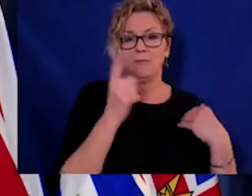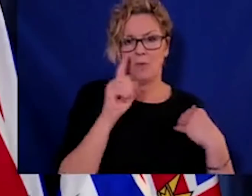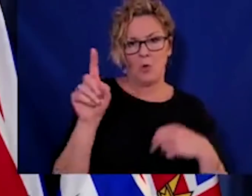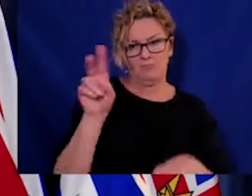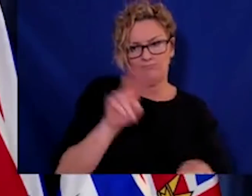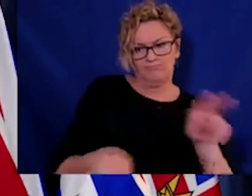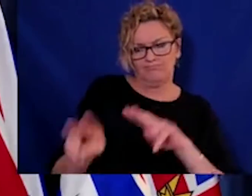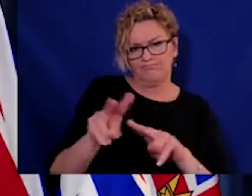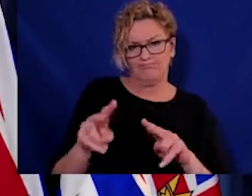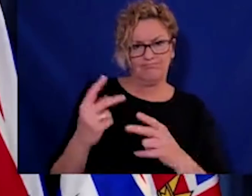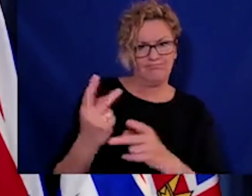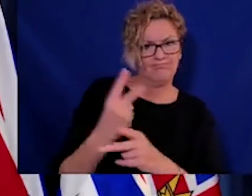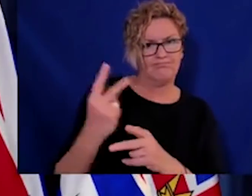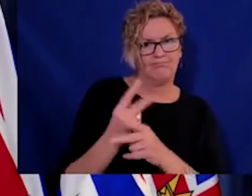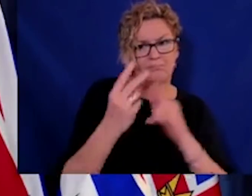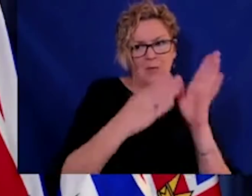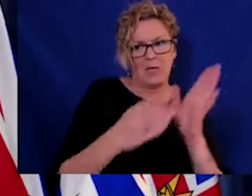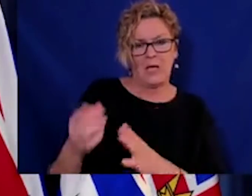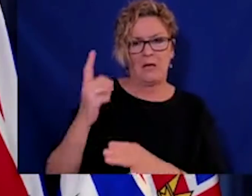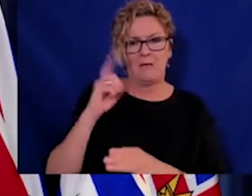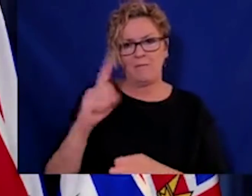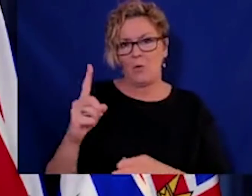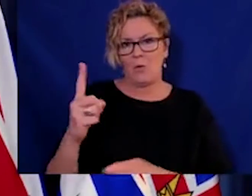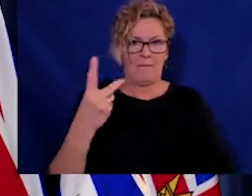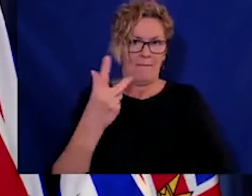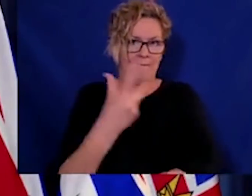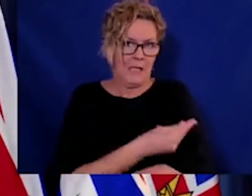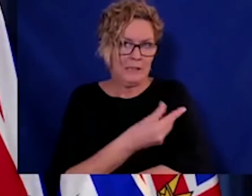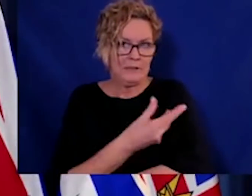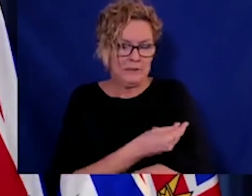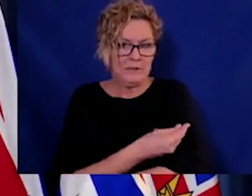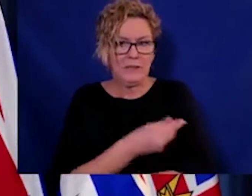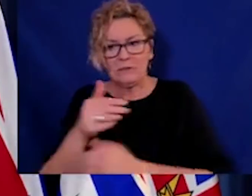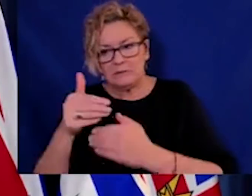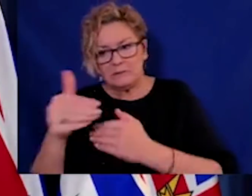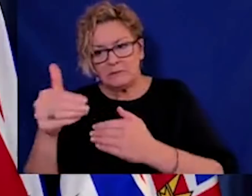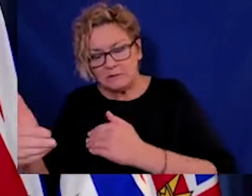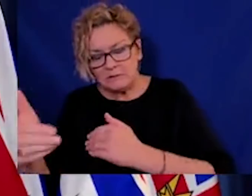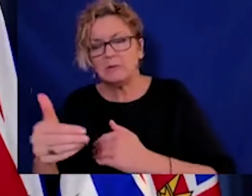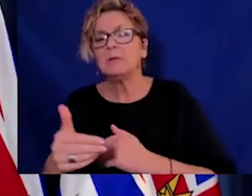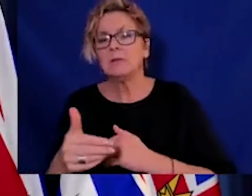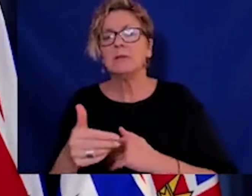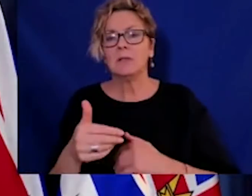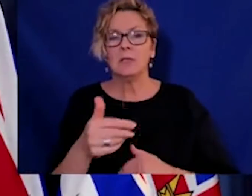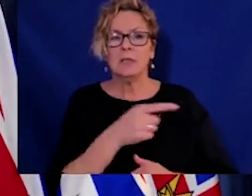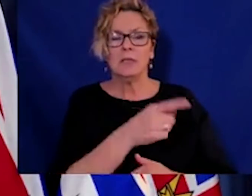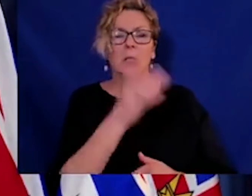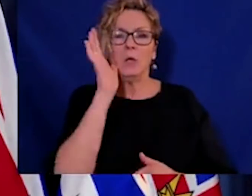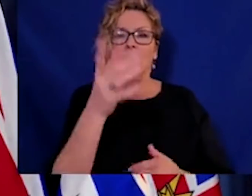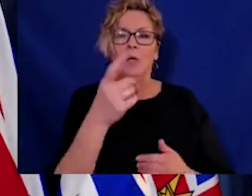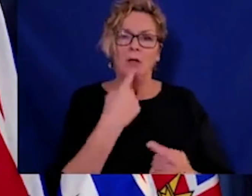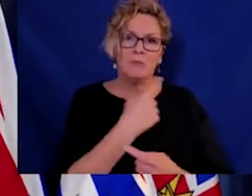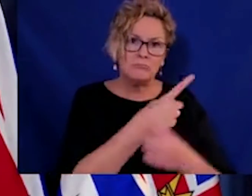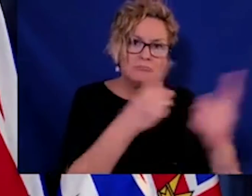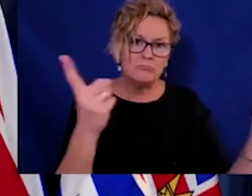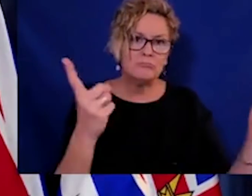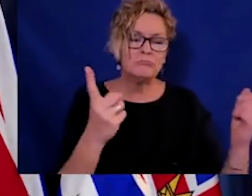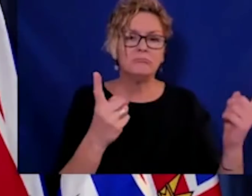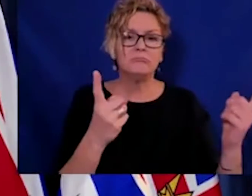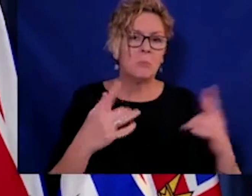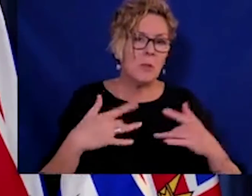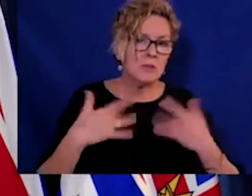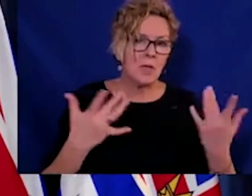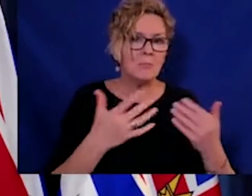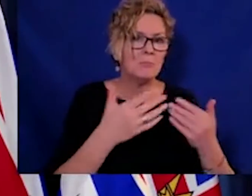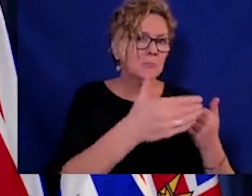perhaps to speak to Dr. Brown, so he's not deluged with requests today. I'd also like Dr. Henry wished to acknowledge the 16